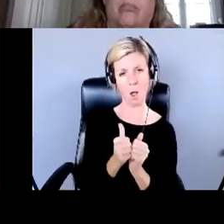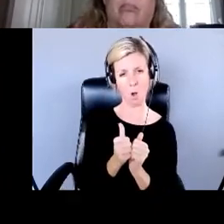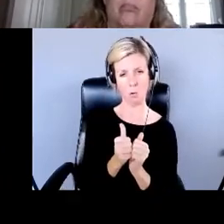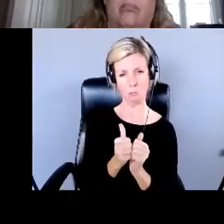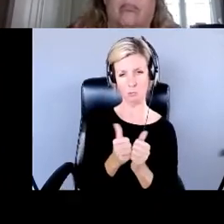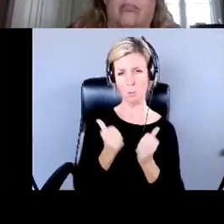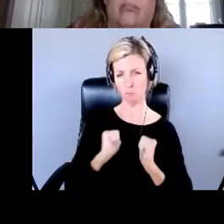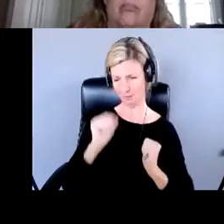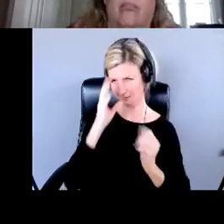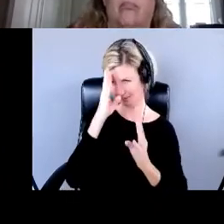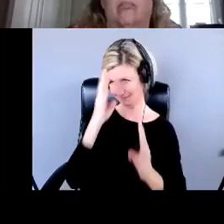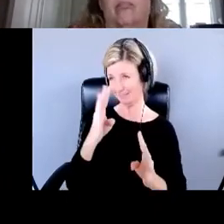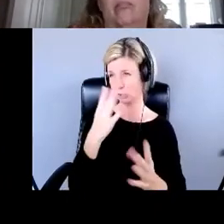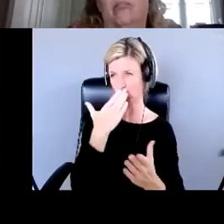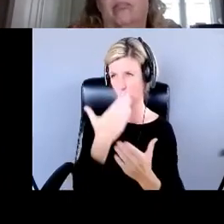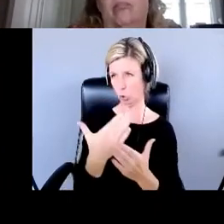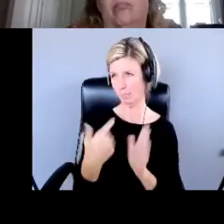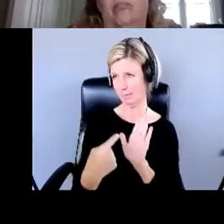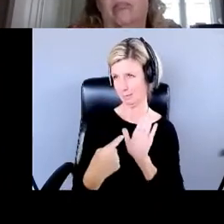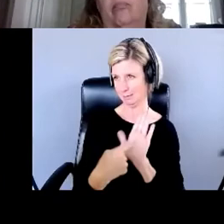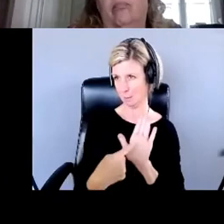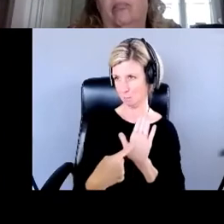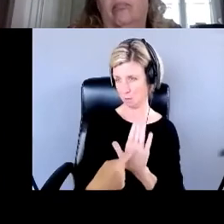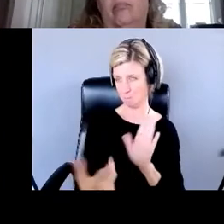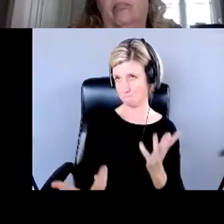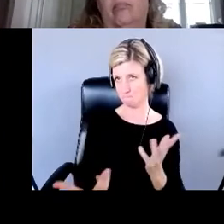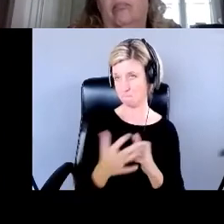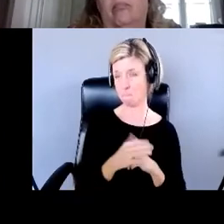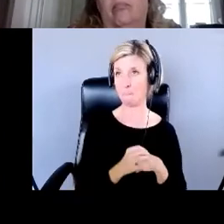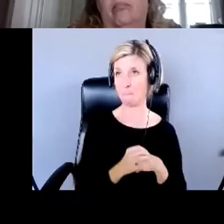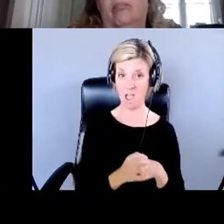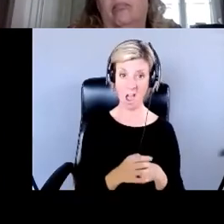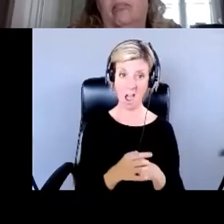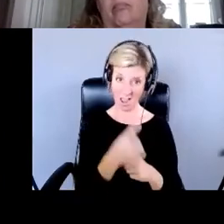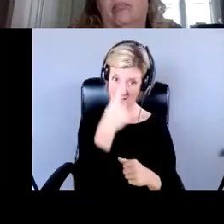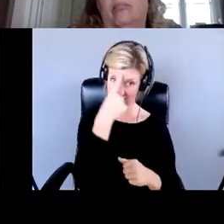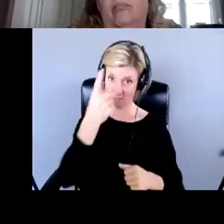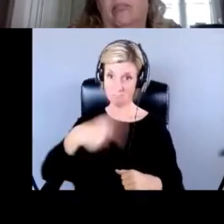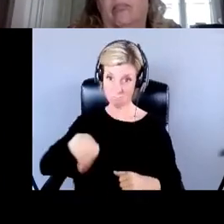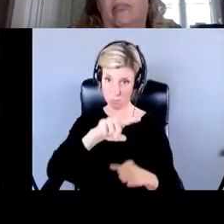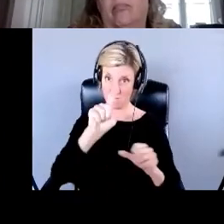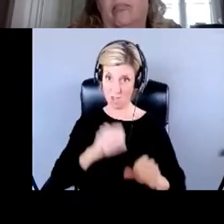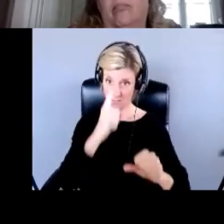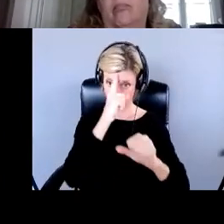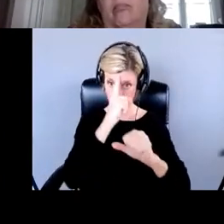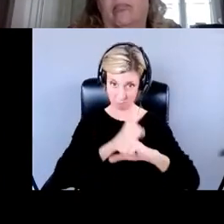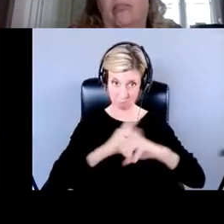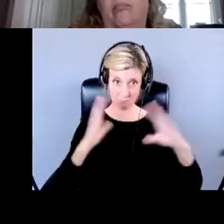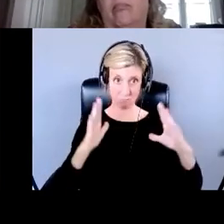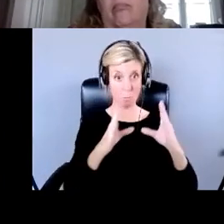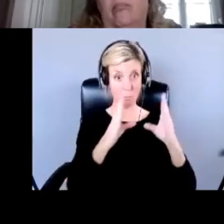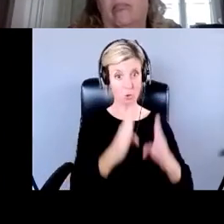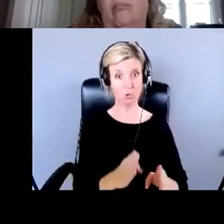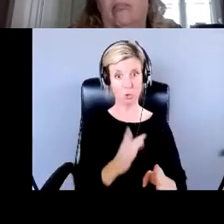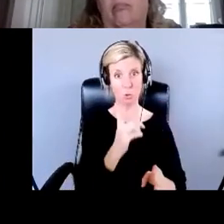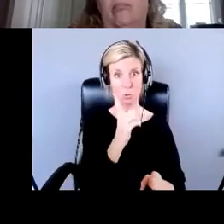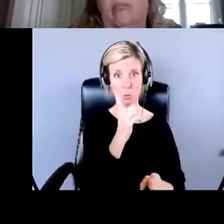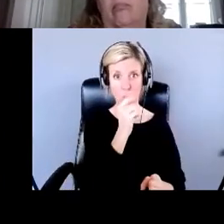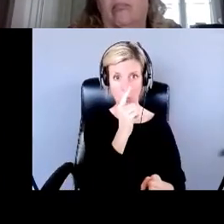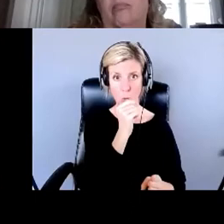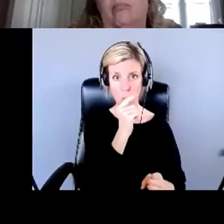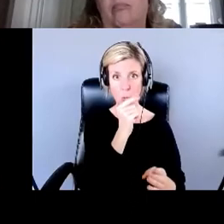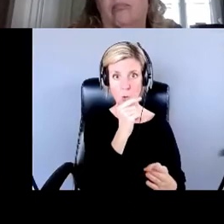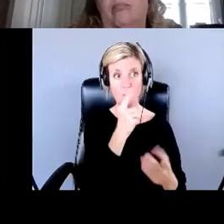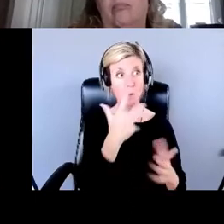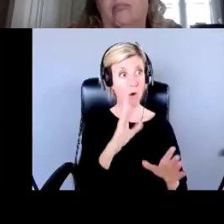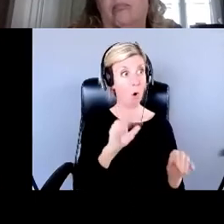here? And I think we all know of somebody in our families who moved back home, like empty nest and then moved back